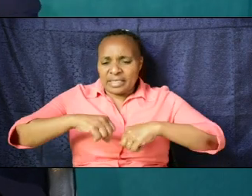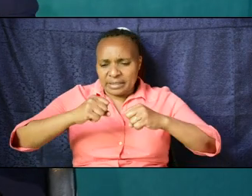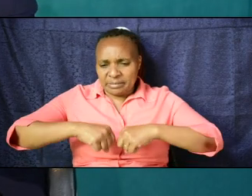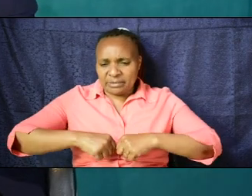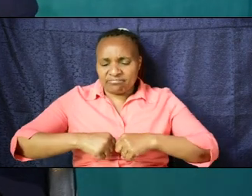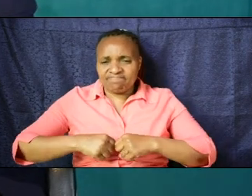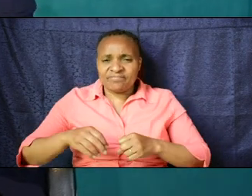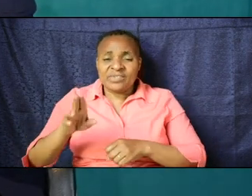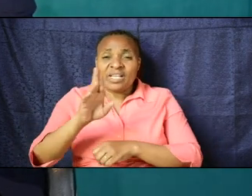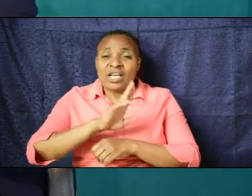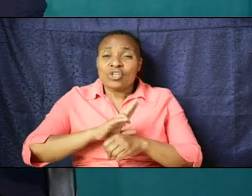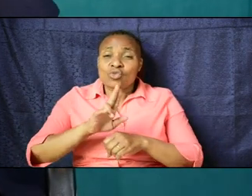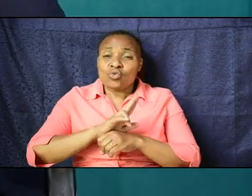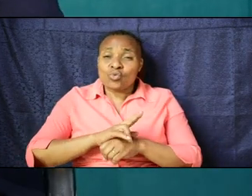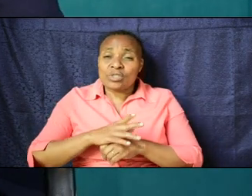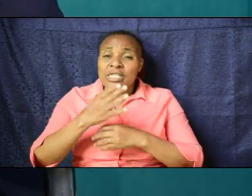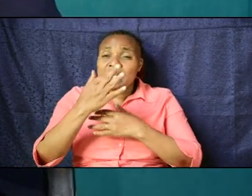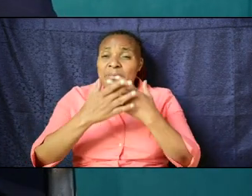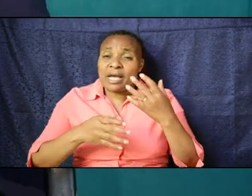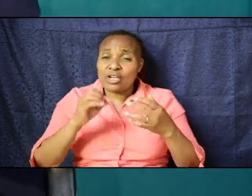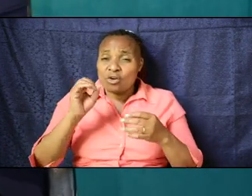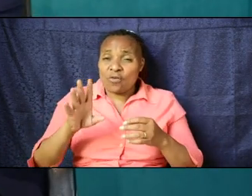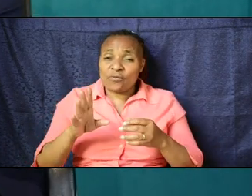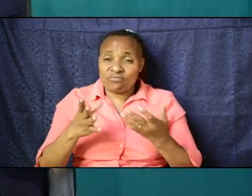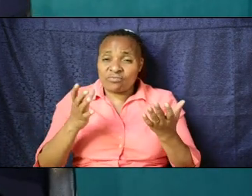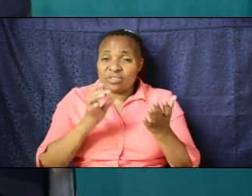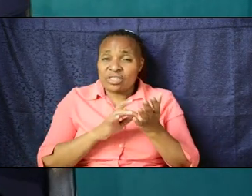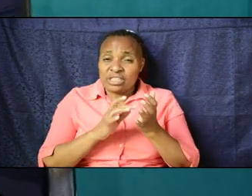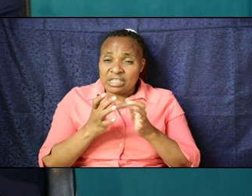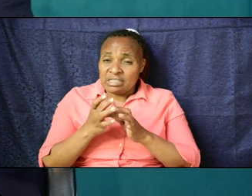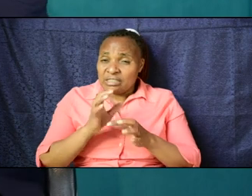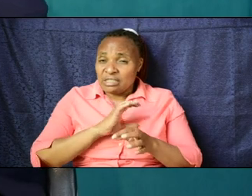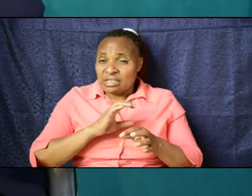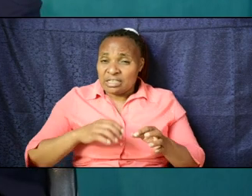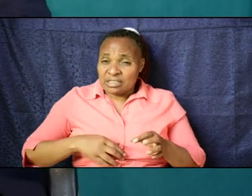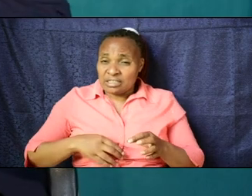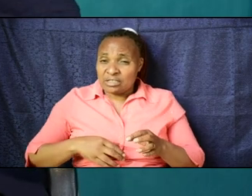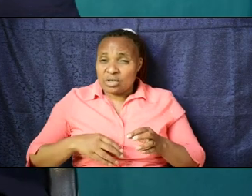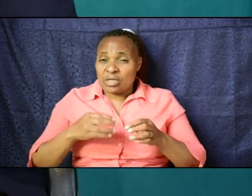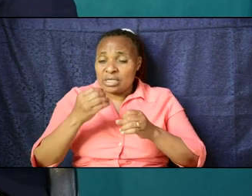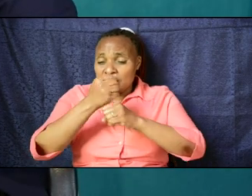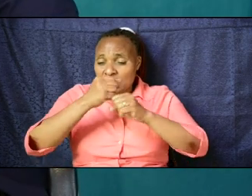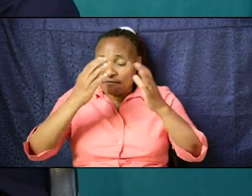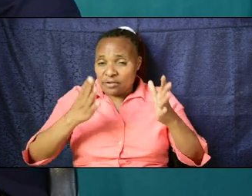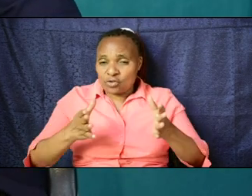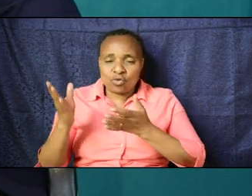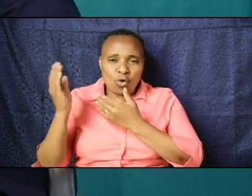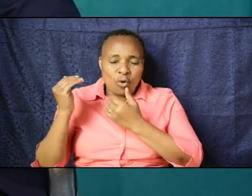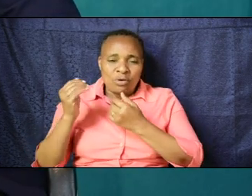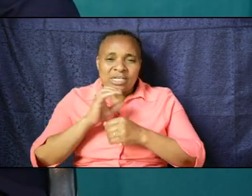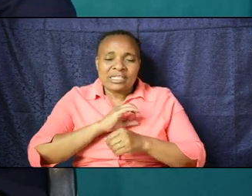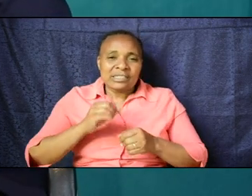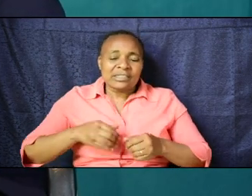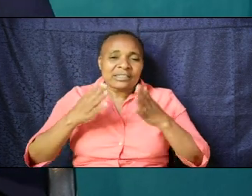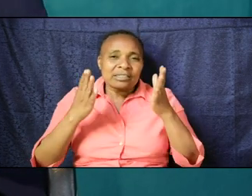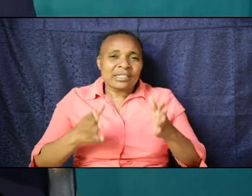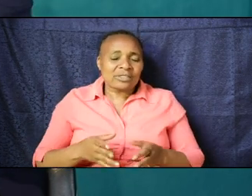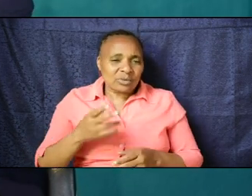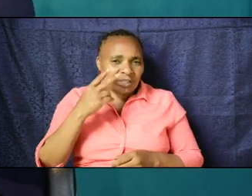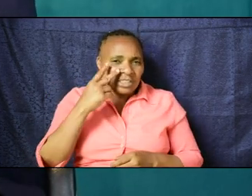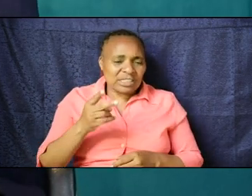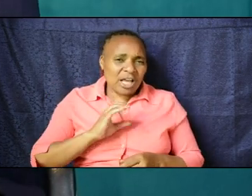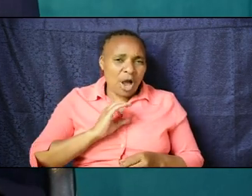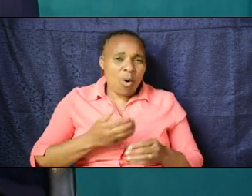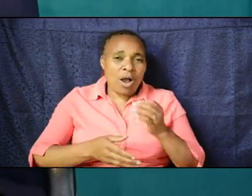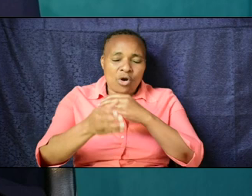Like they had to use the blood of the lamb. And now this lamb is the hope of salvation that for us Christians, we see like